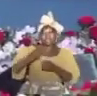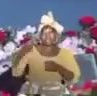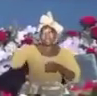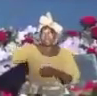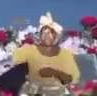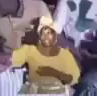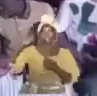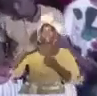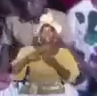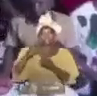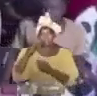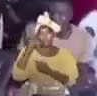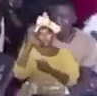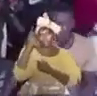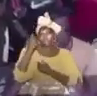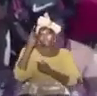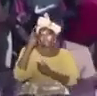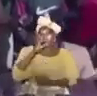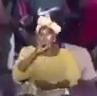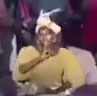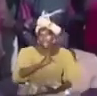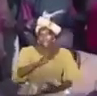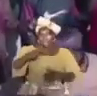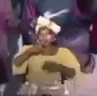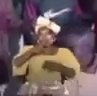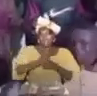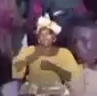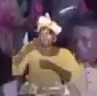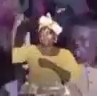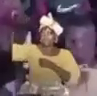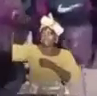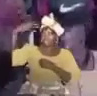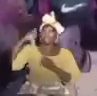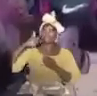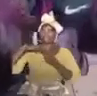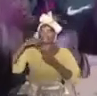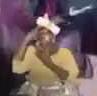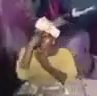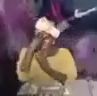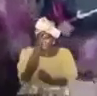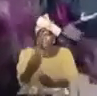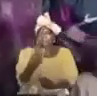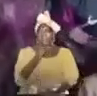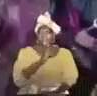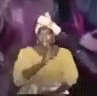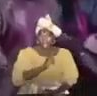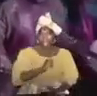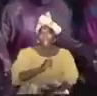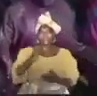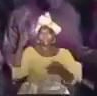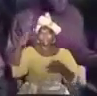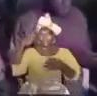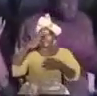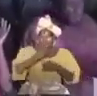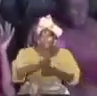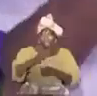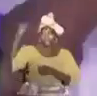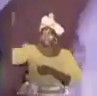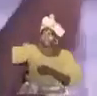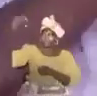to understand. I receive grace to obey. Go ahead and pray. Grace to